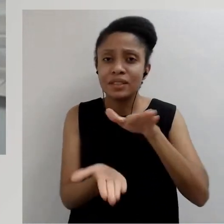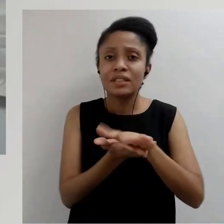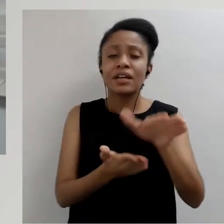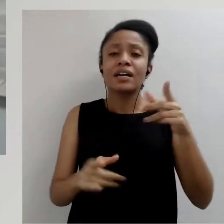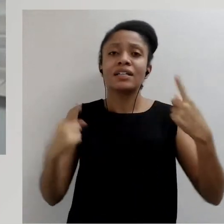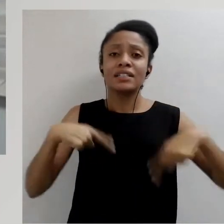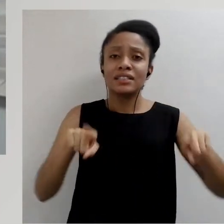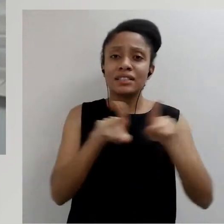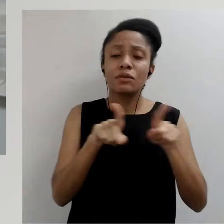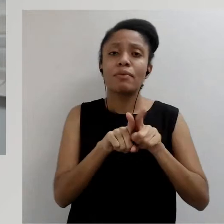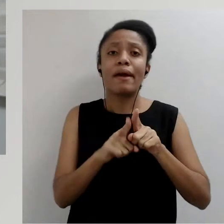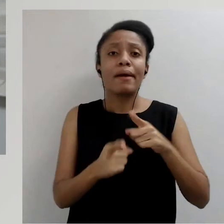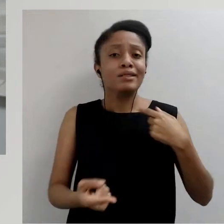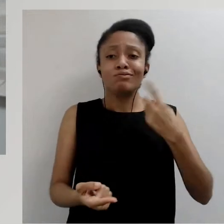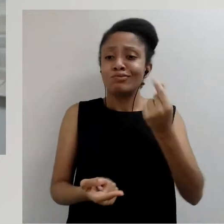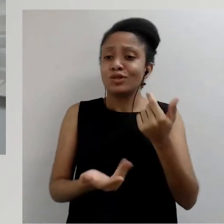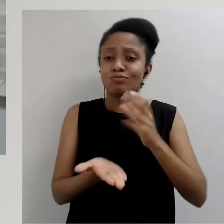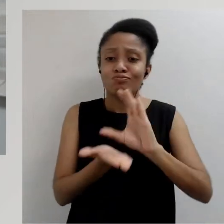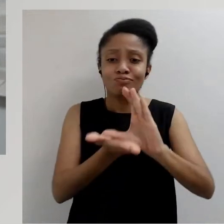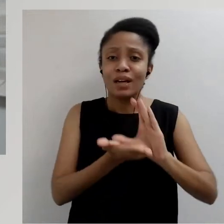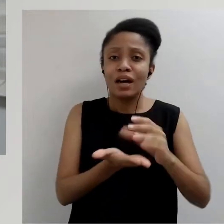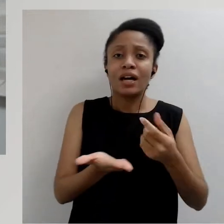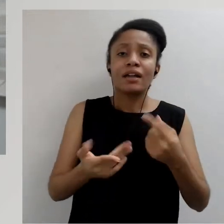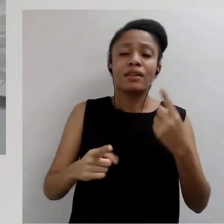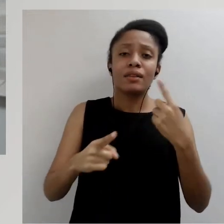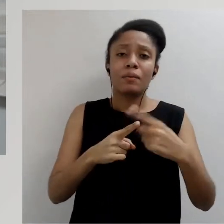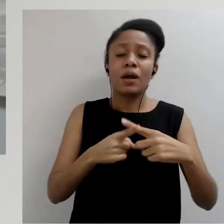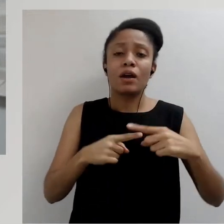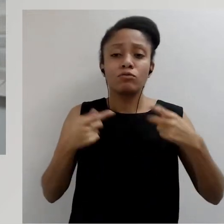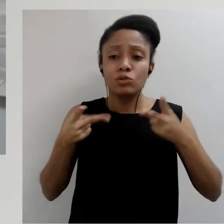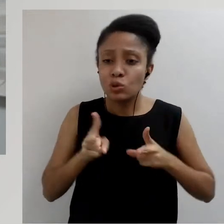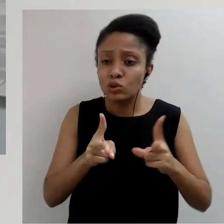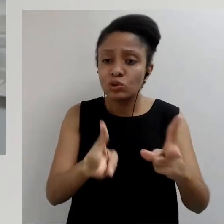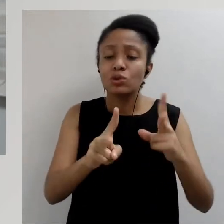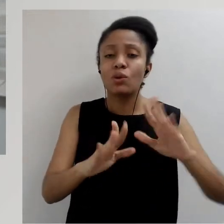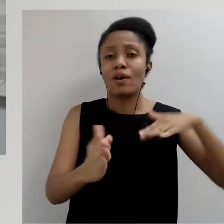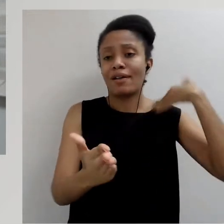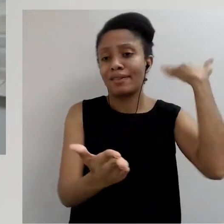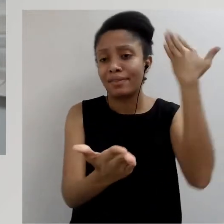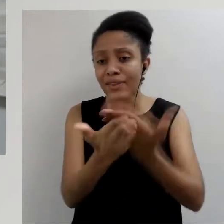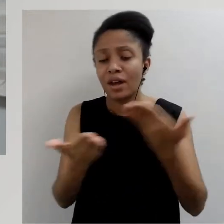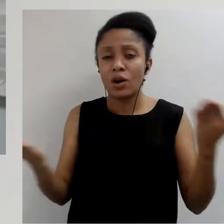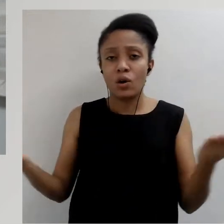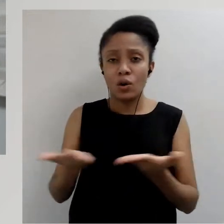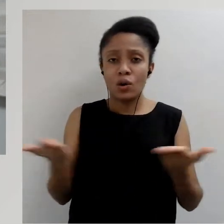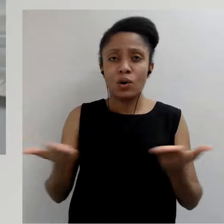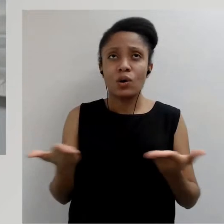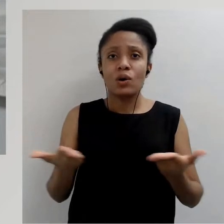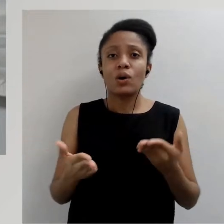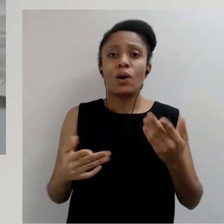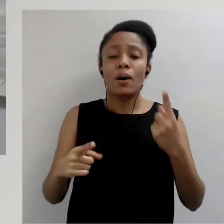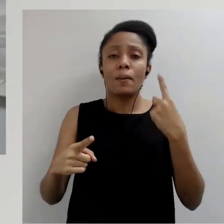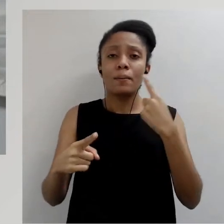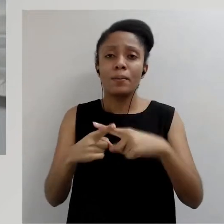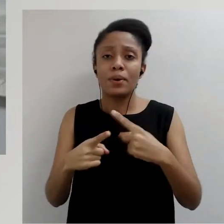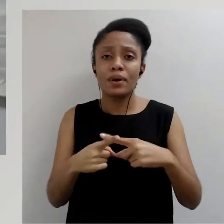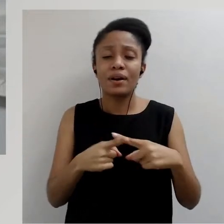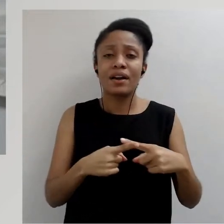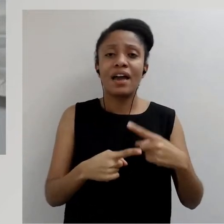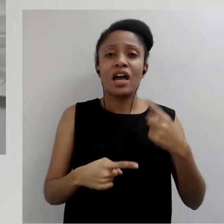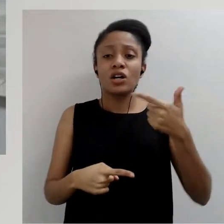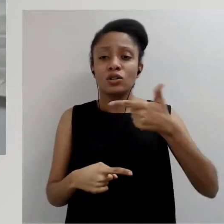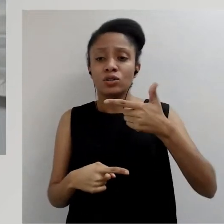that we're able to get is technological investments, and we are trying to maintain ourselves